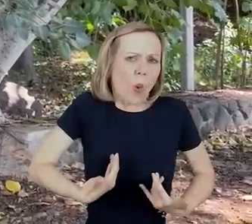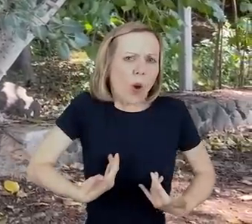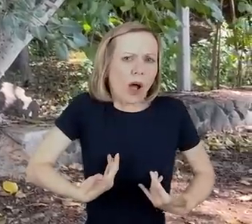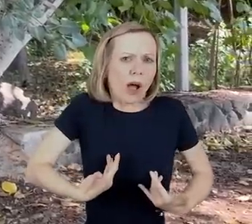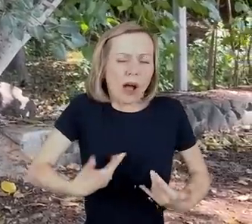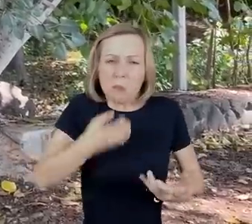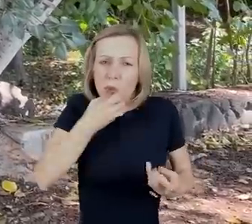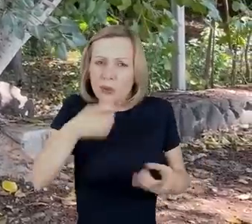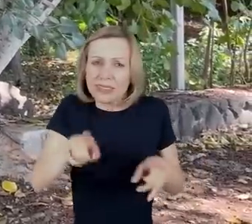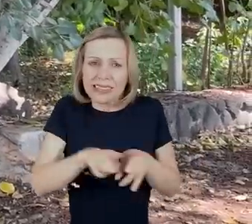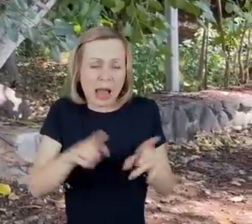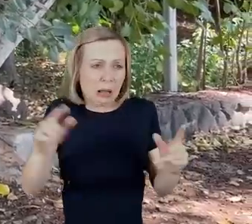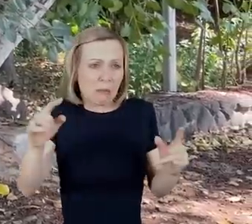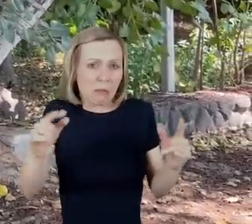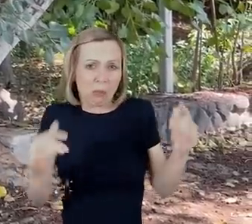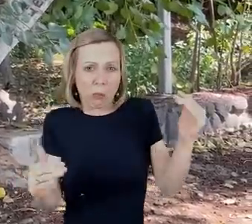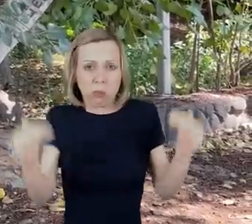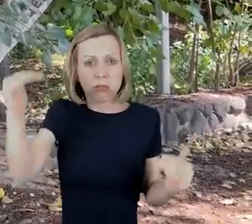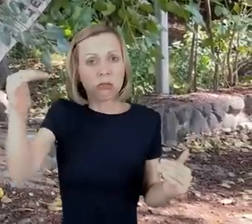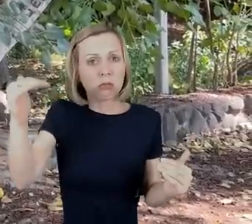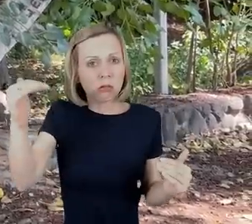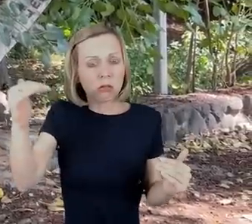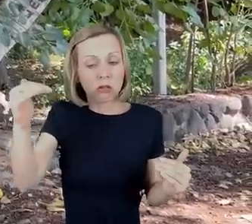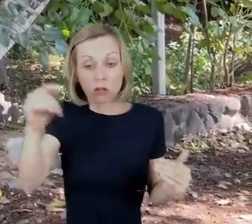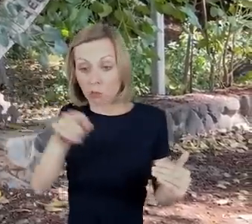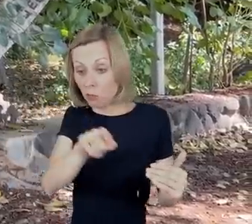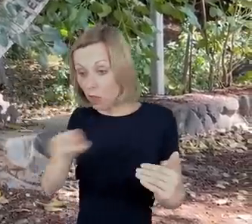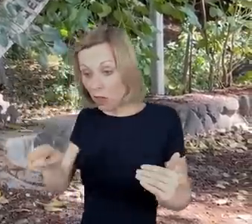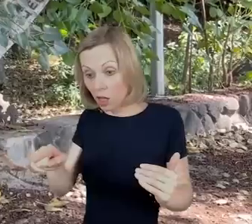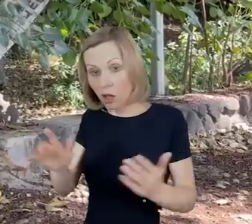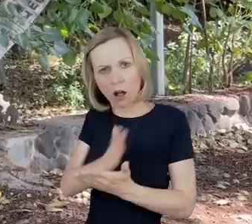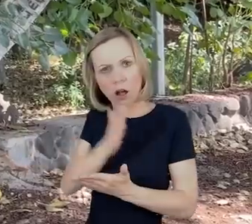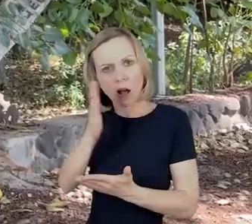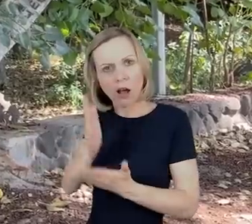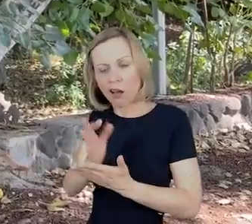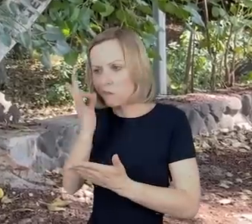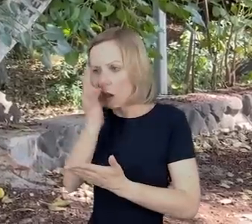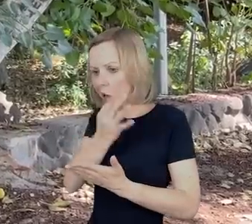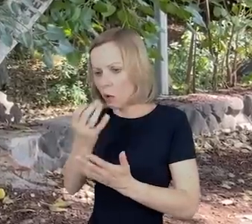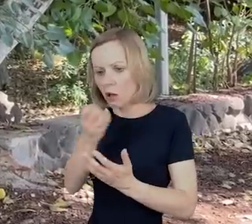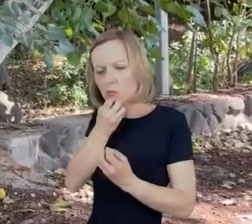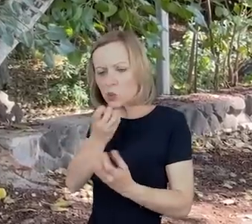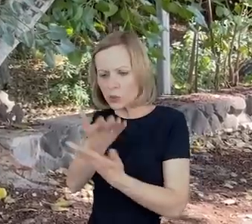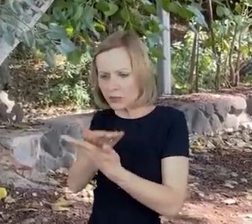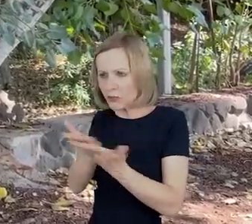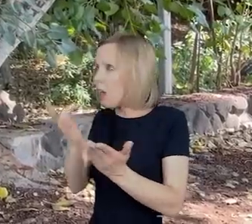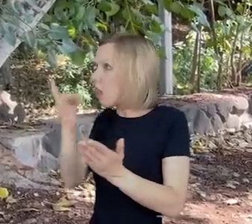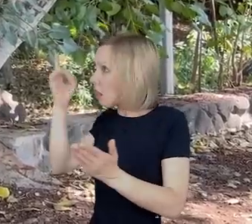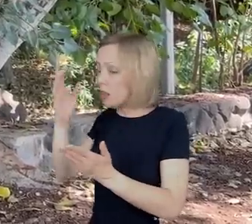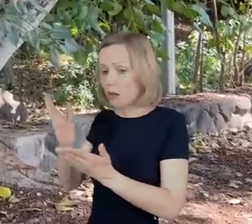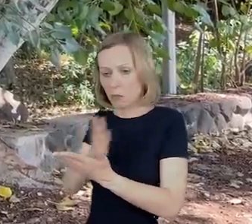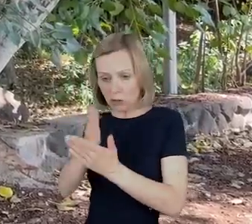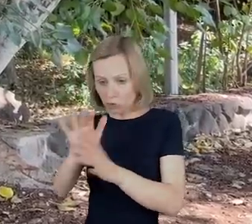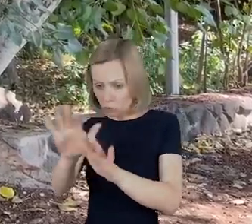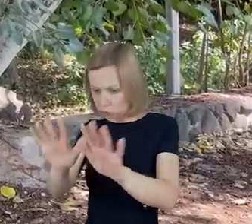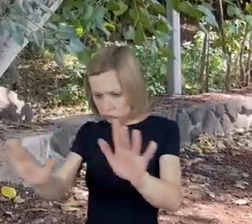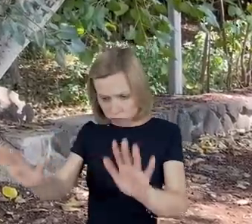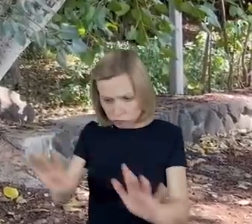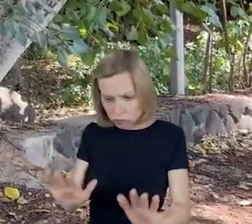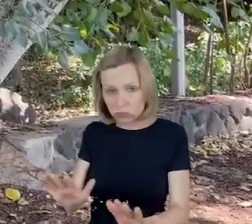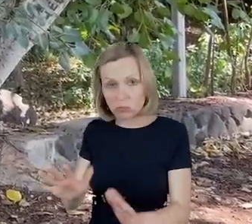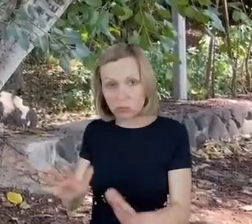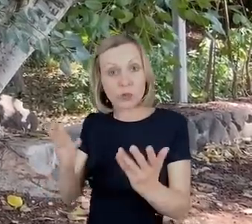one of these. But if God so clothes the grass of the field, which is alive and today